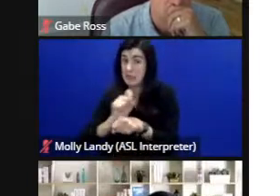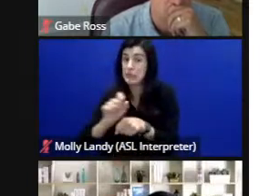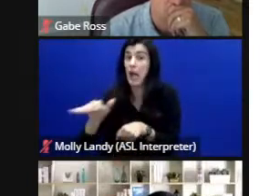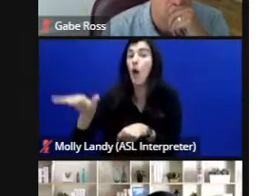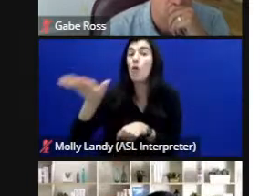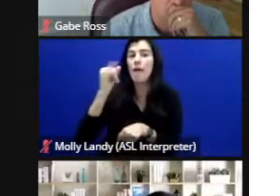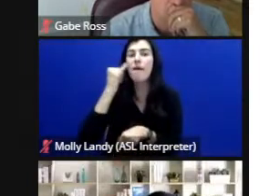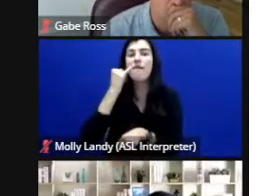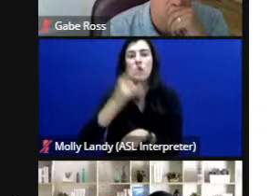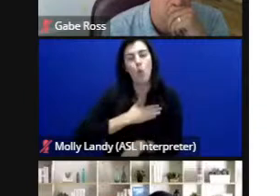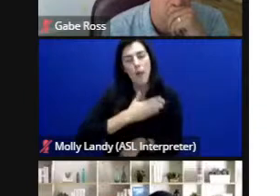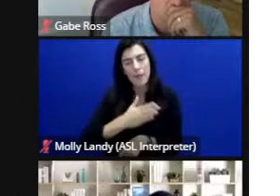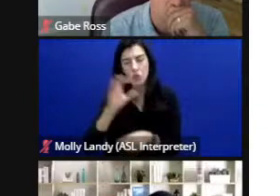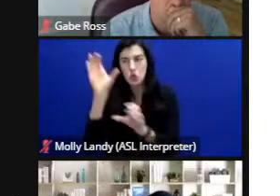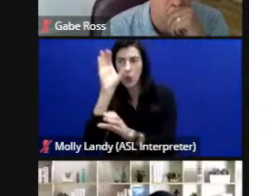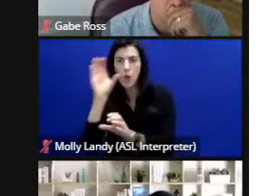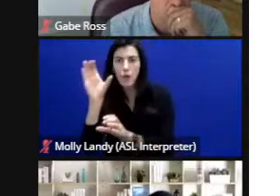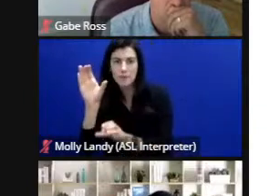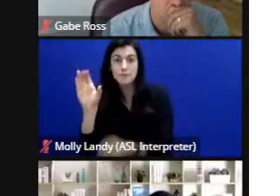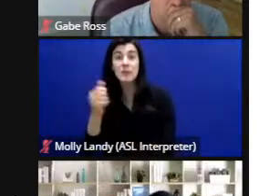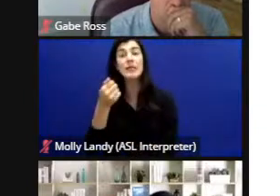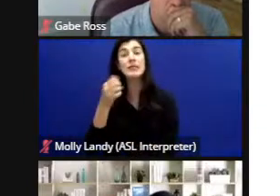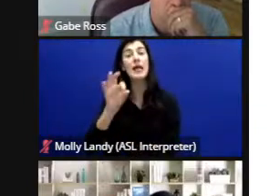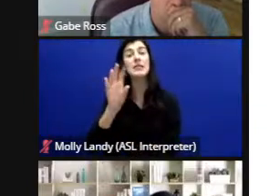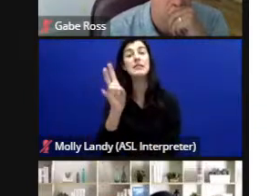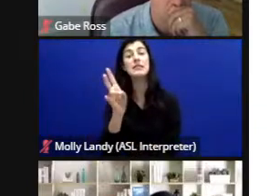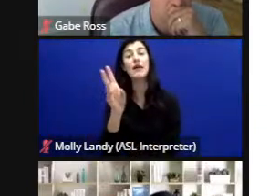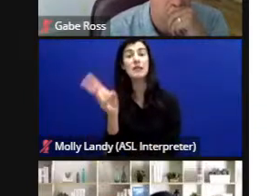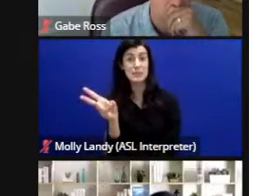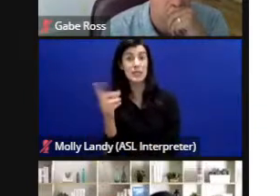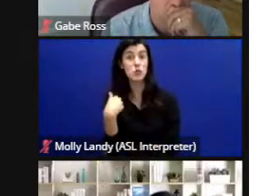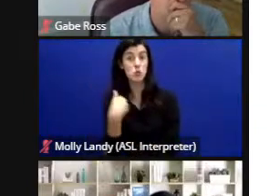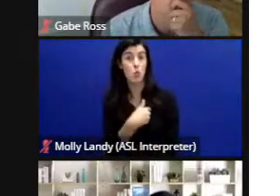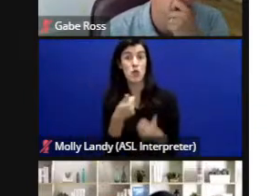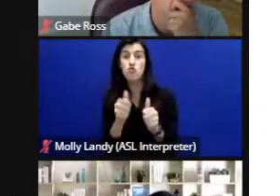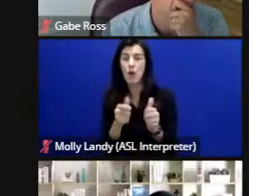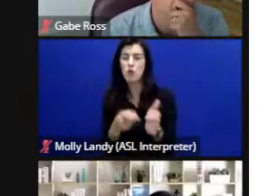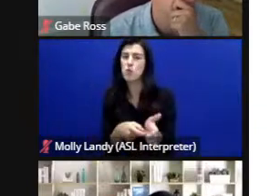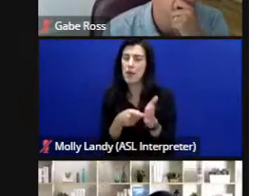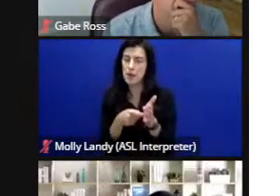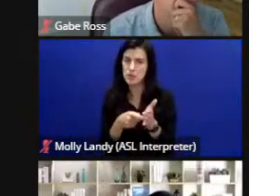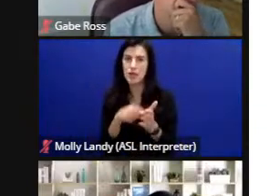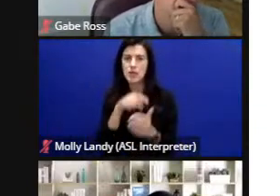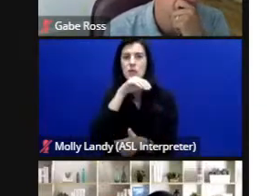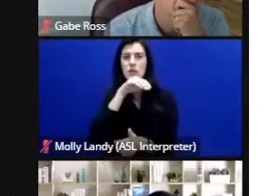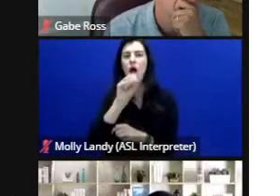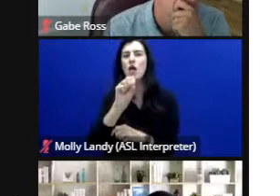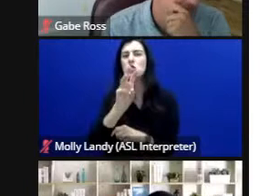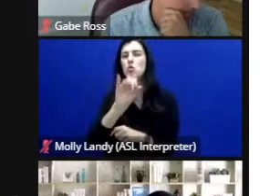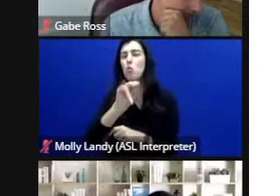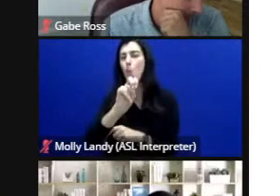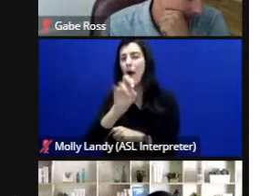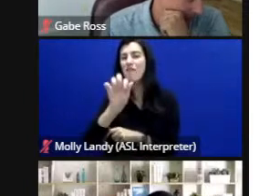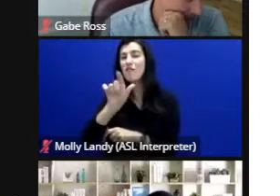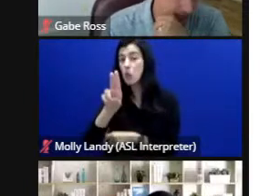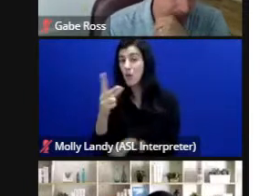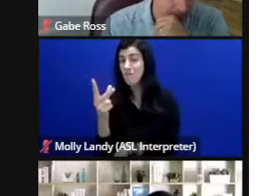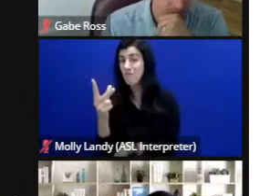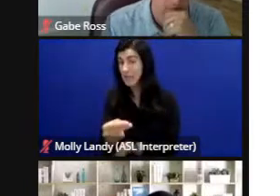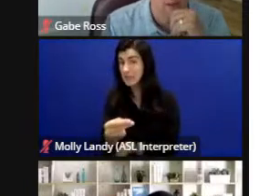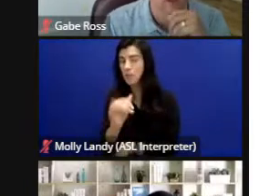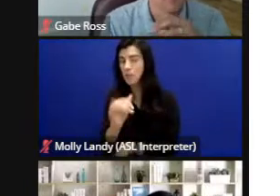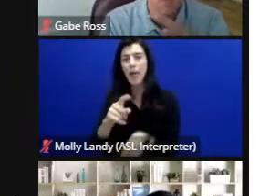In 1976, we tried to mandate a swine flu vaccine. It was stopped when we had 25 people